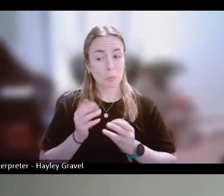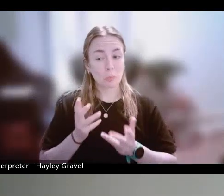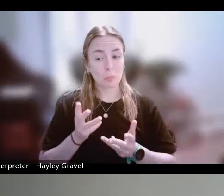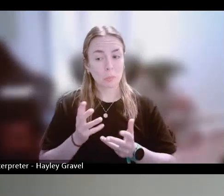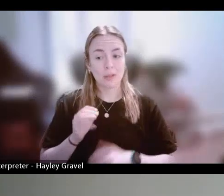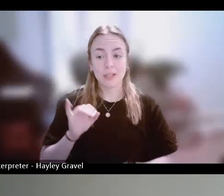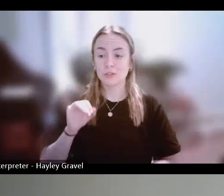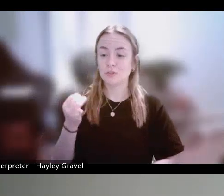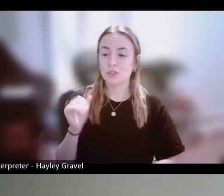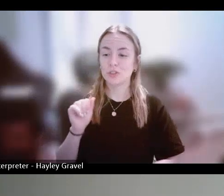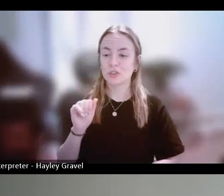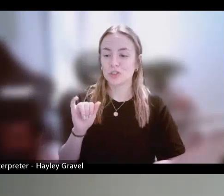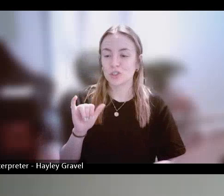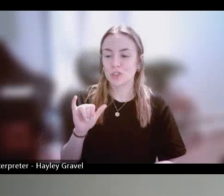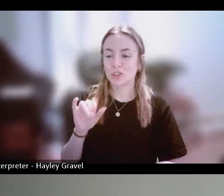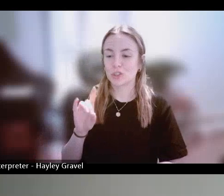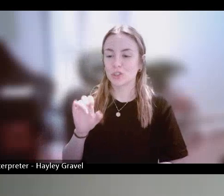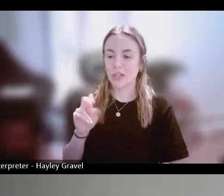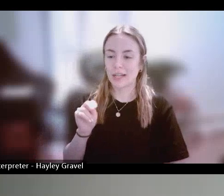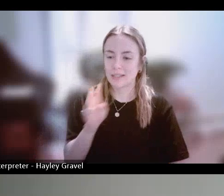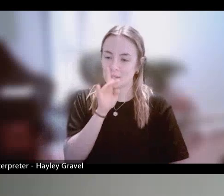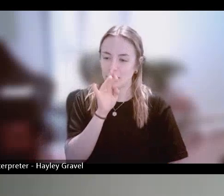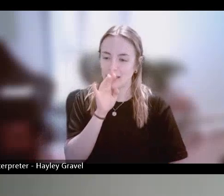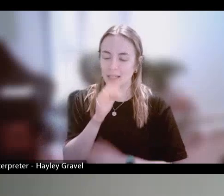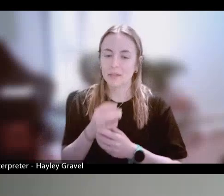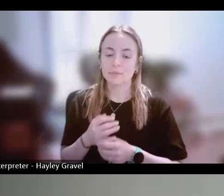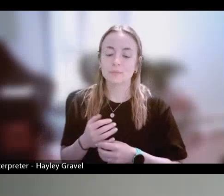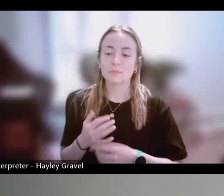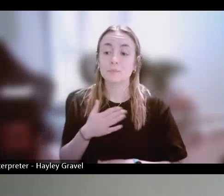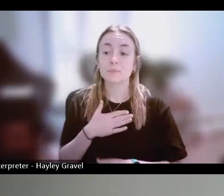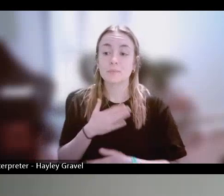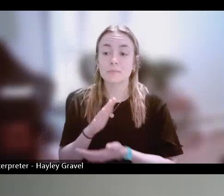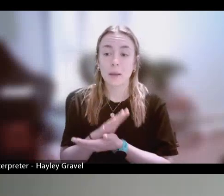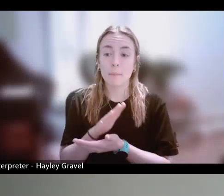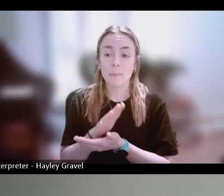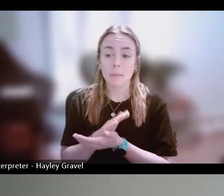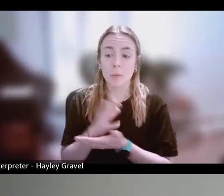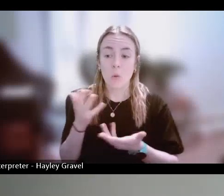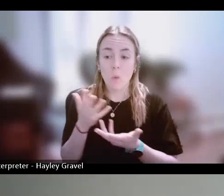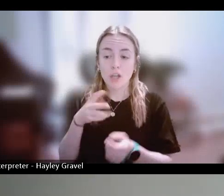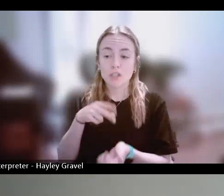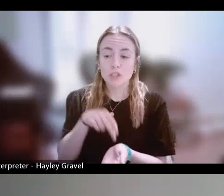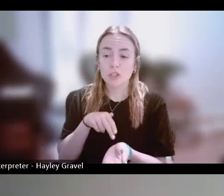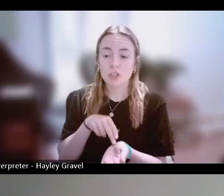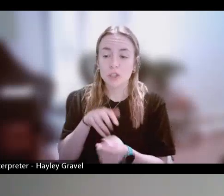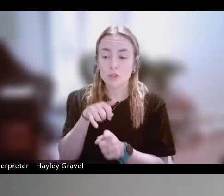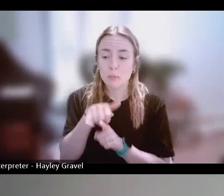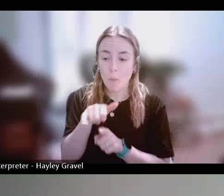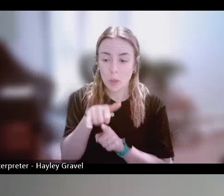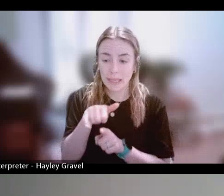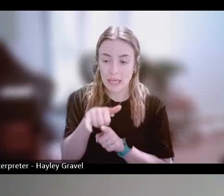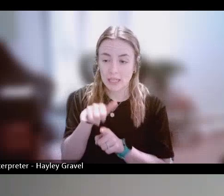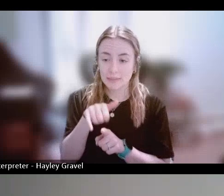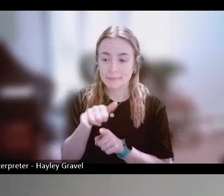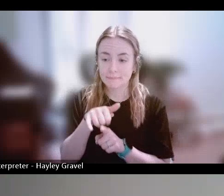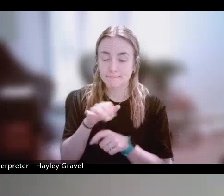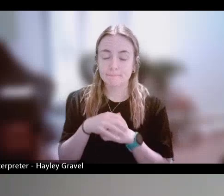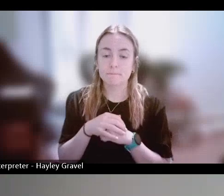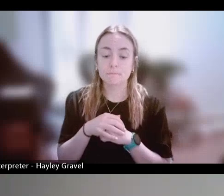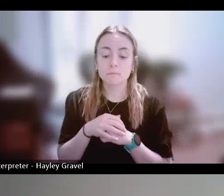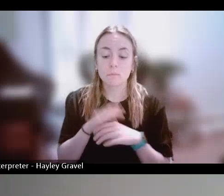you, Jaden. Yep. I'm doing my paper on nurse bullying. I wanted to focus more